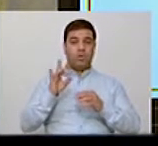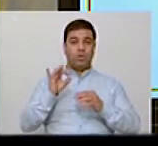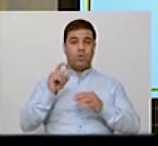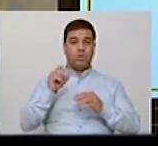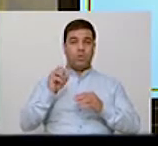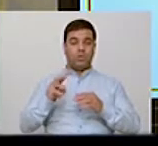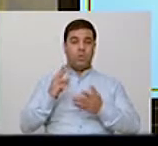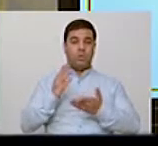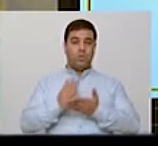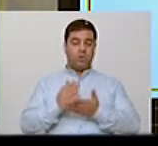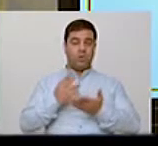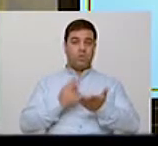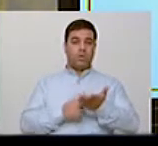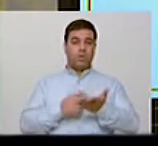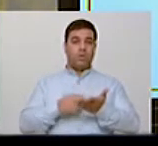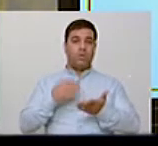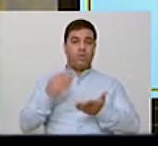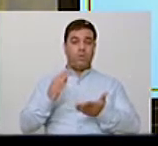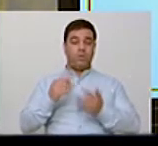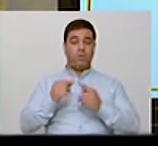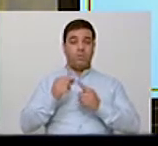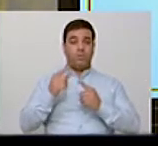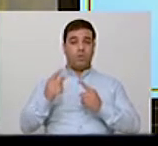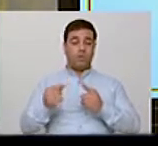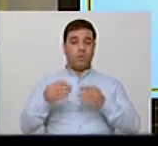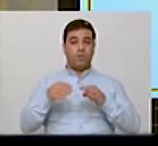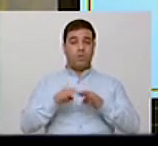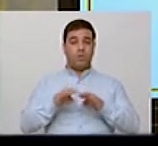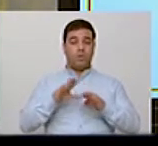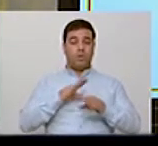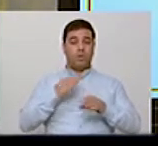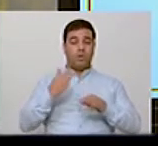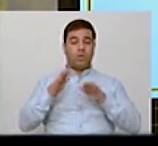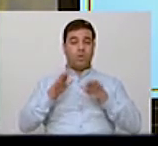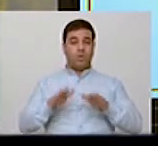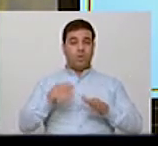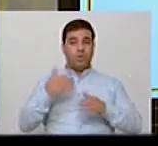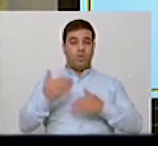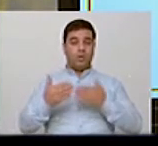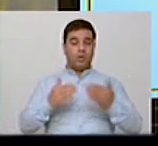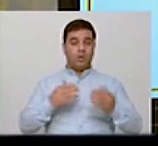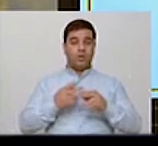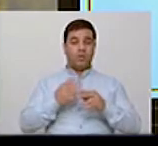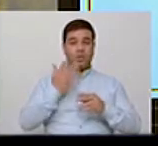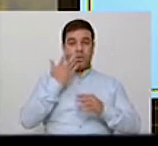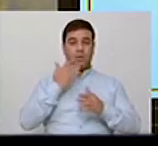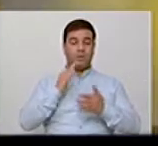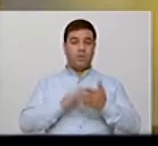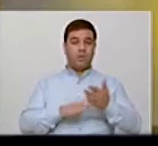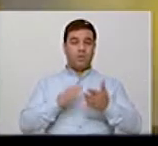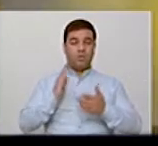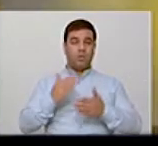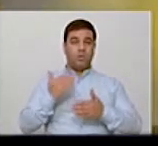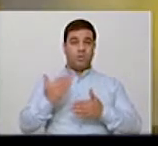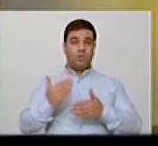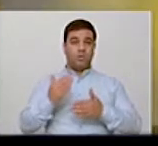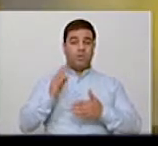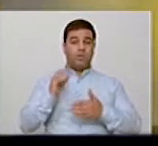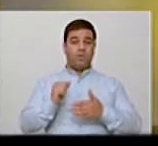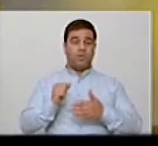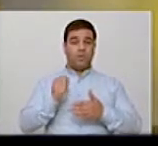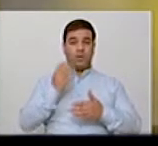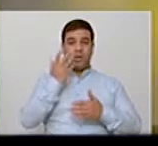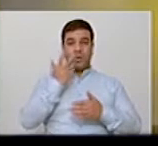borligidan dalolat beradi. Barkni yopib qo'yilgan joylari esa rangsiz bo'lib chiqadi, ya'ni